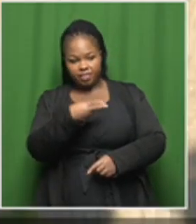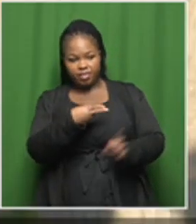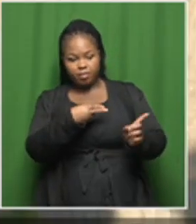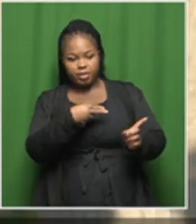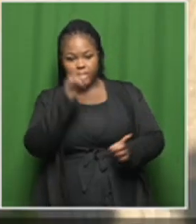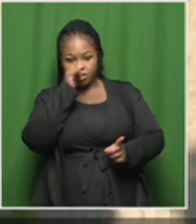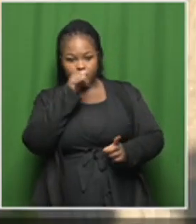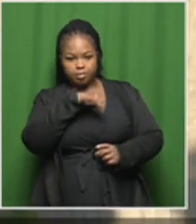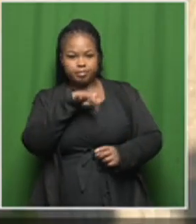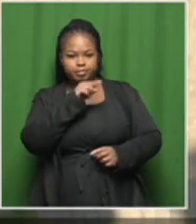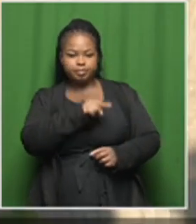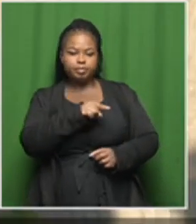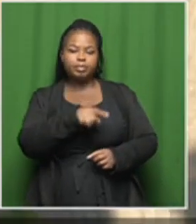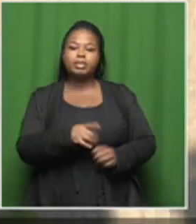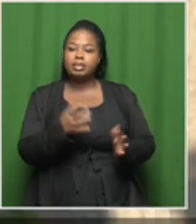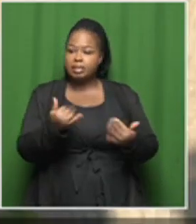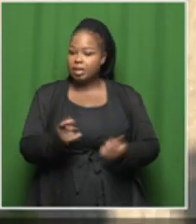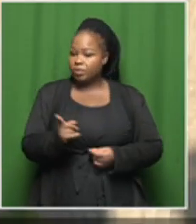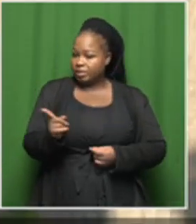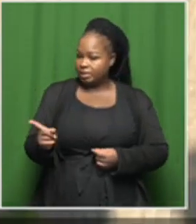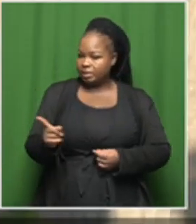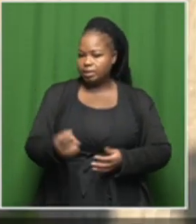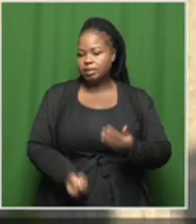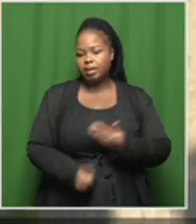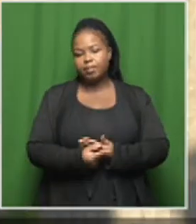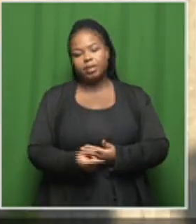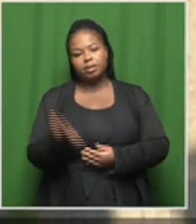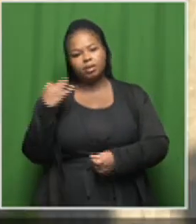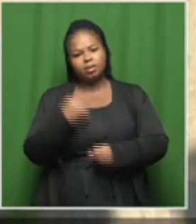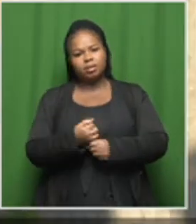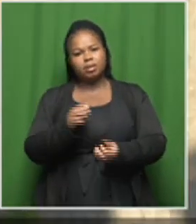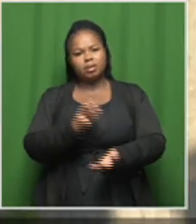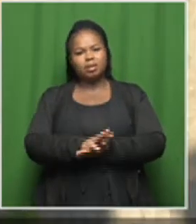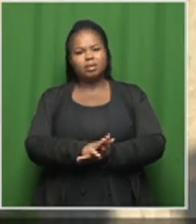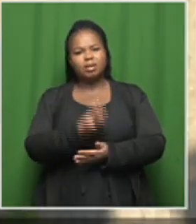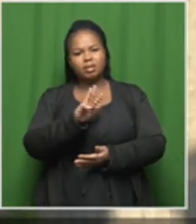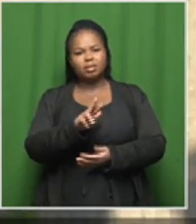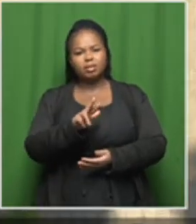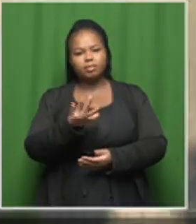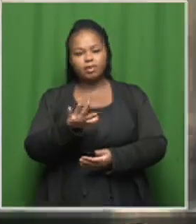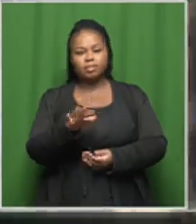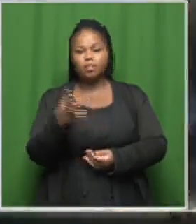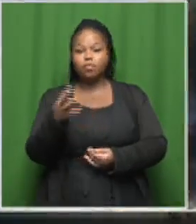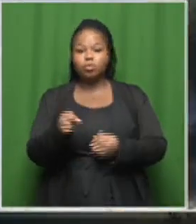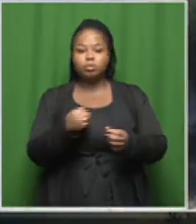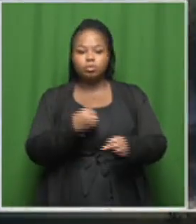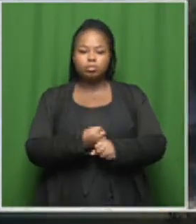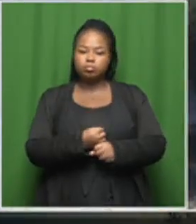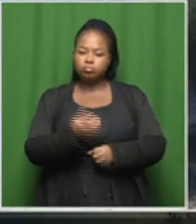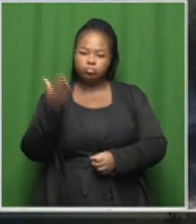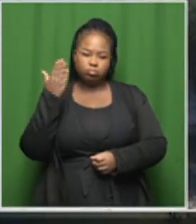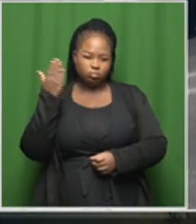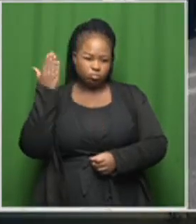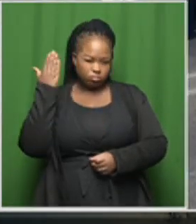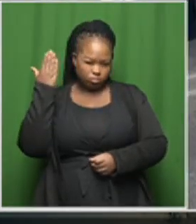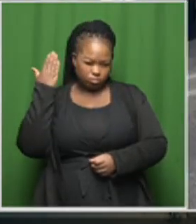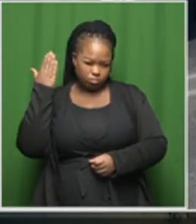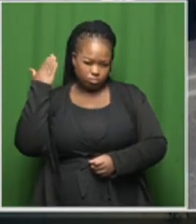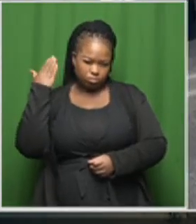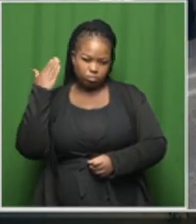this instance, as we understand, the crime happened in 1985, which is 40 years ago, later this month. So they